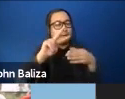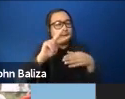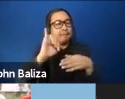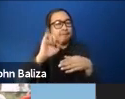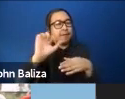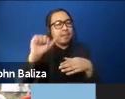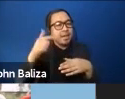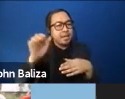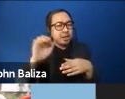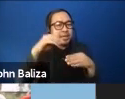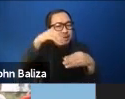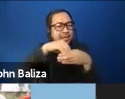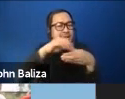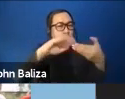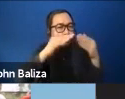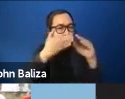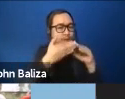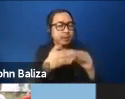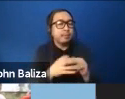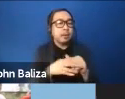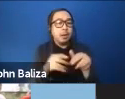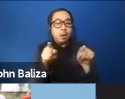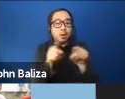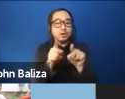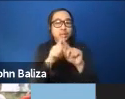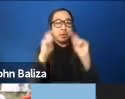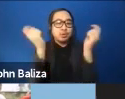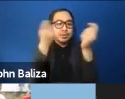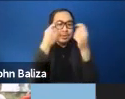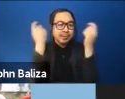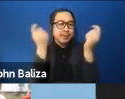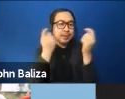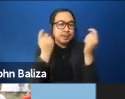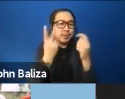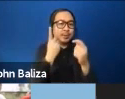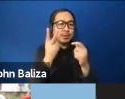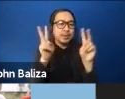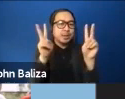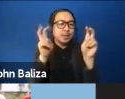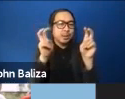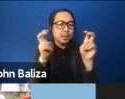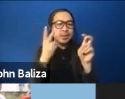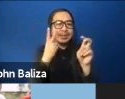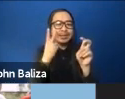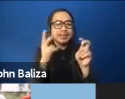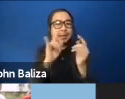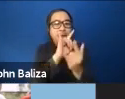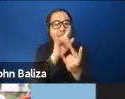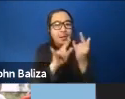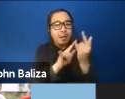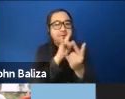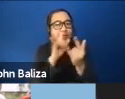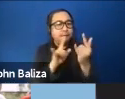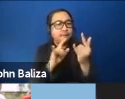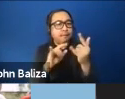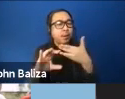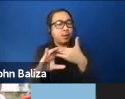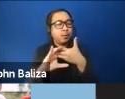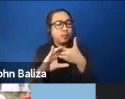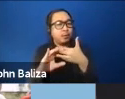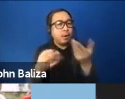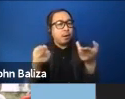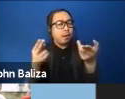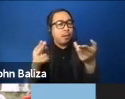we also celebrate same-sex couple love, doing the love contract at the village, so that people start